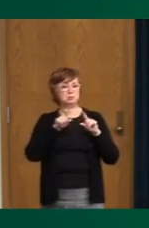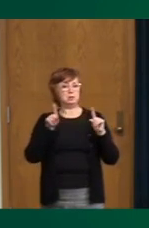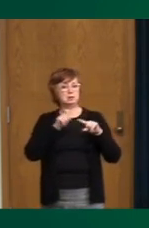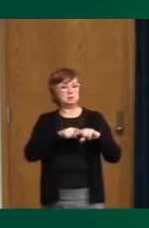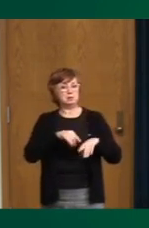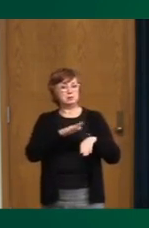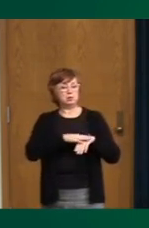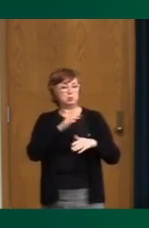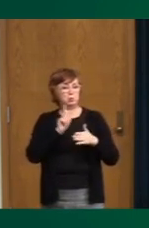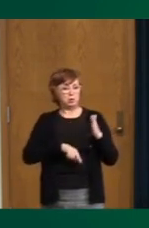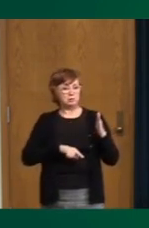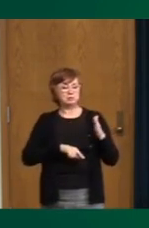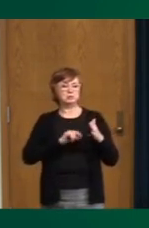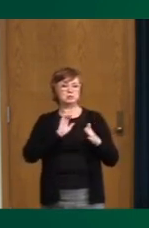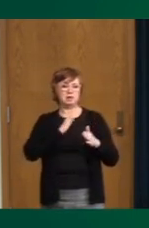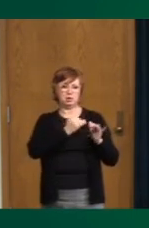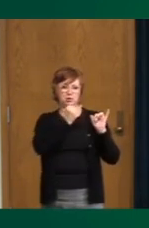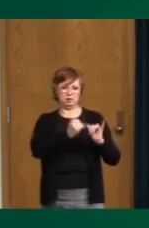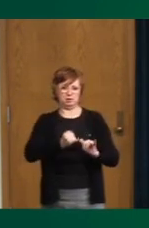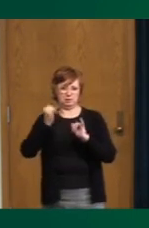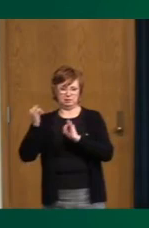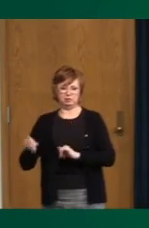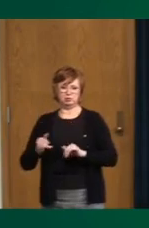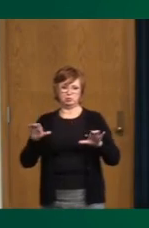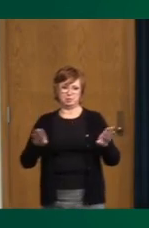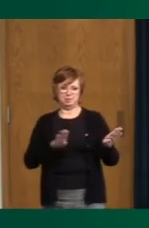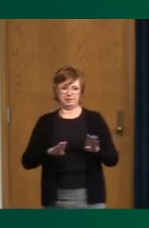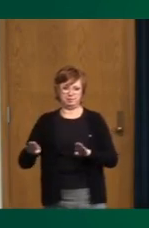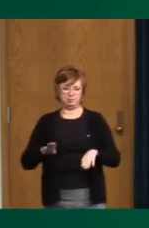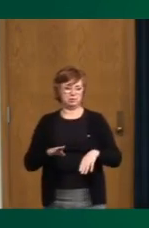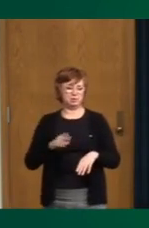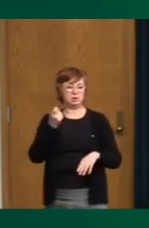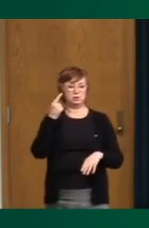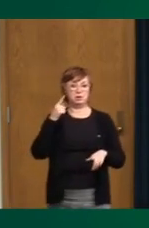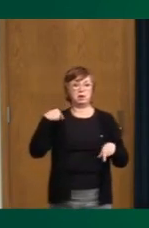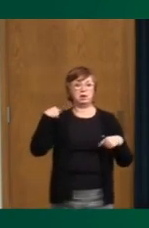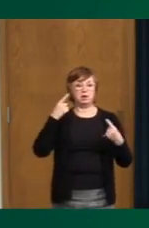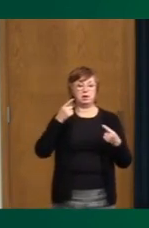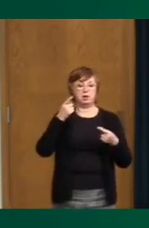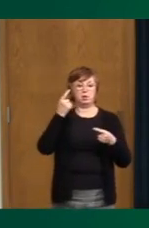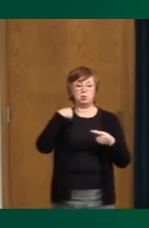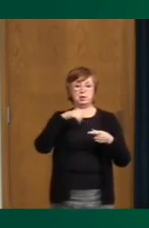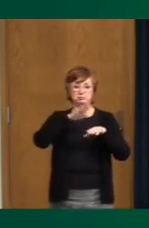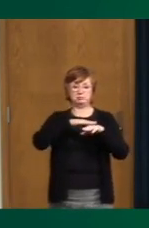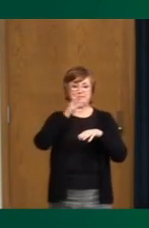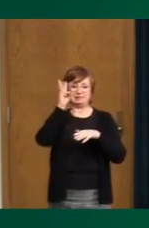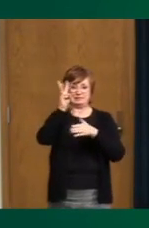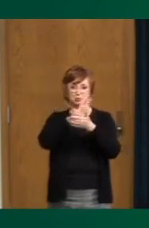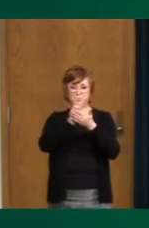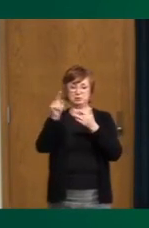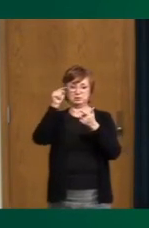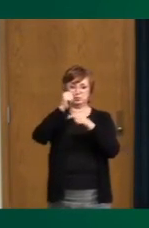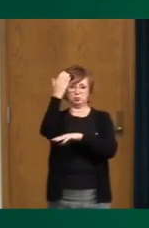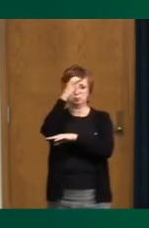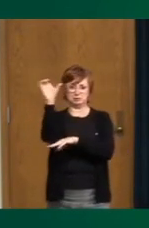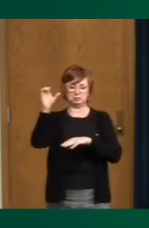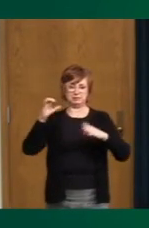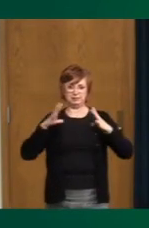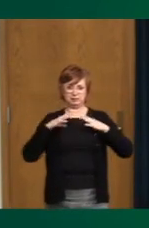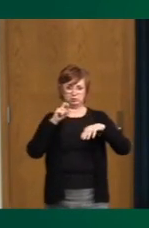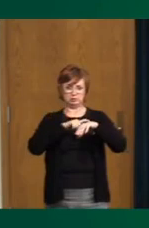on a day-by-day basis. I would just say we have 6 weeks until the Christmas holiday season, and this is a time for all of